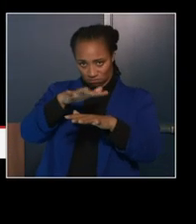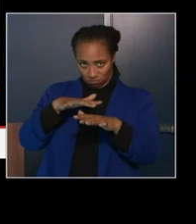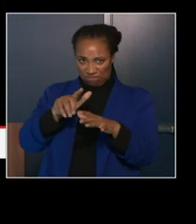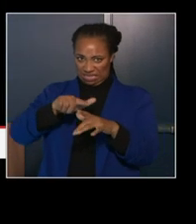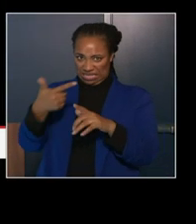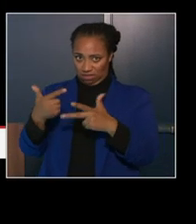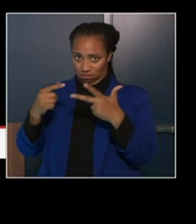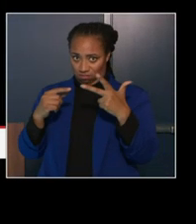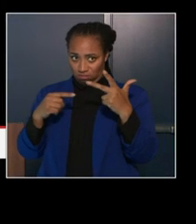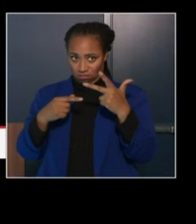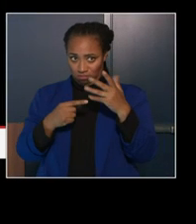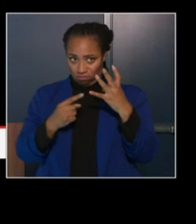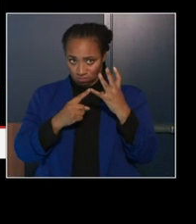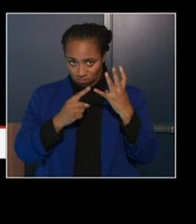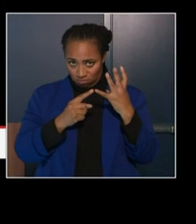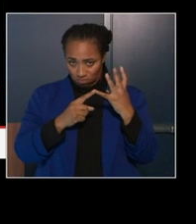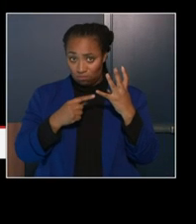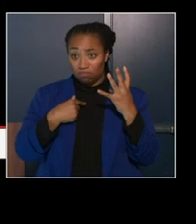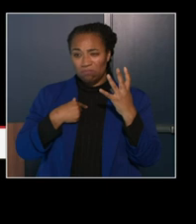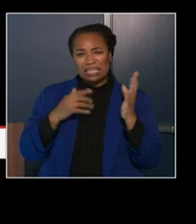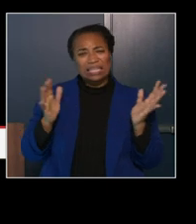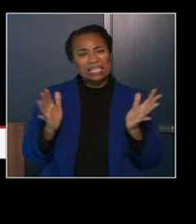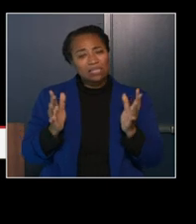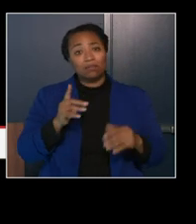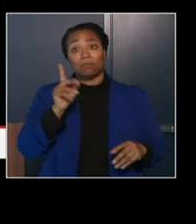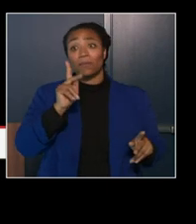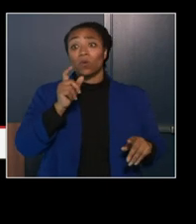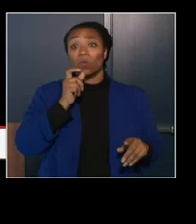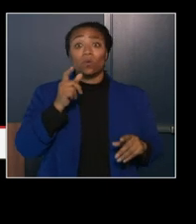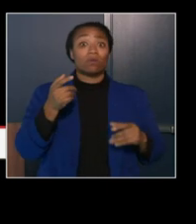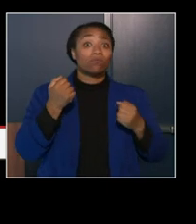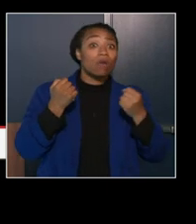Our primary, when you brought up the idea of the